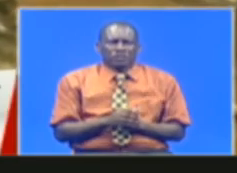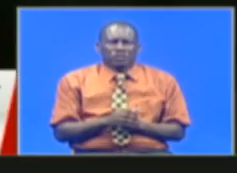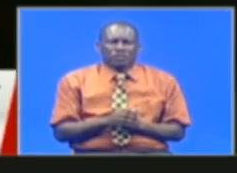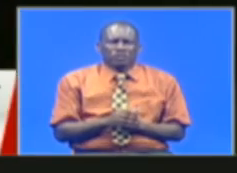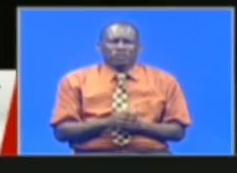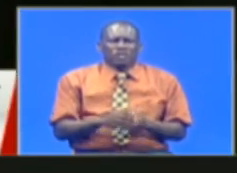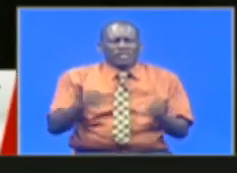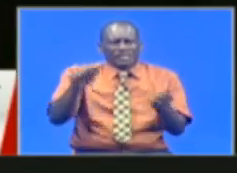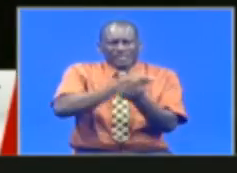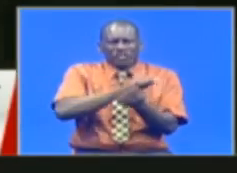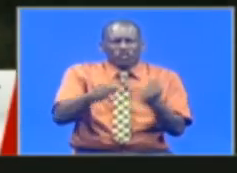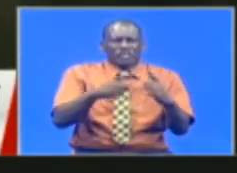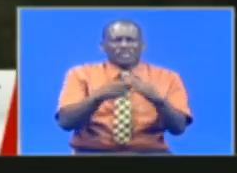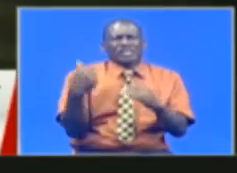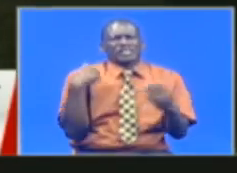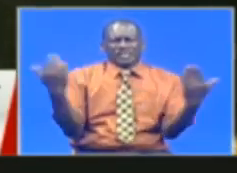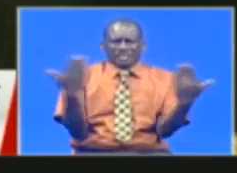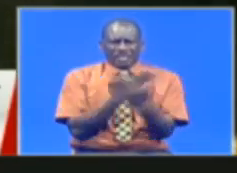The demolitions began last night.